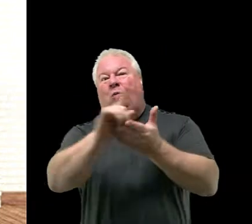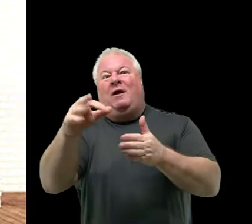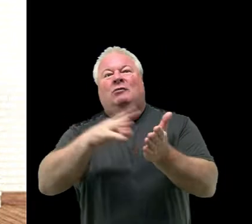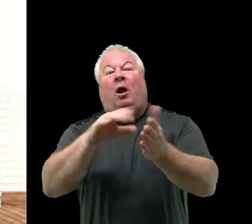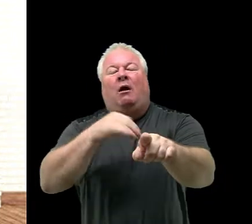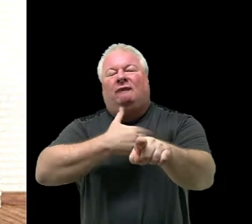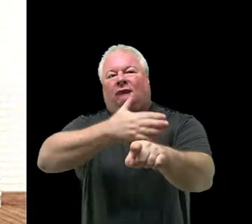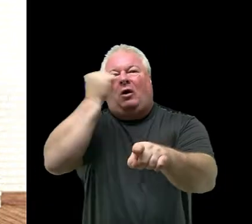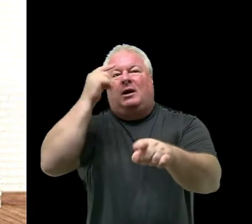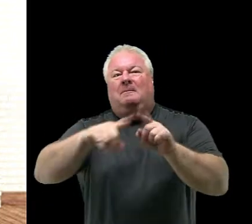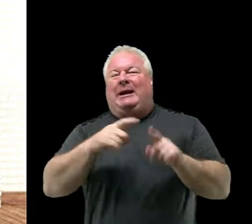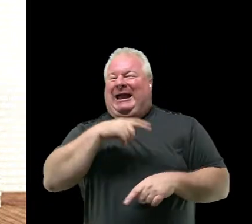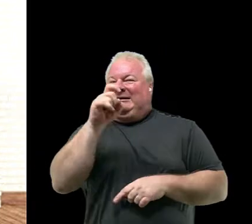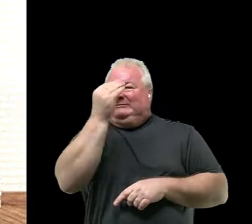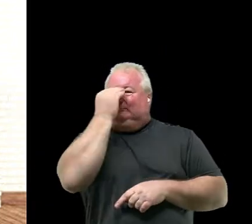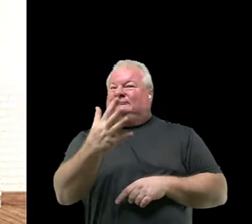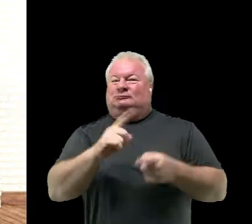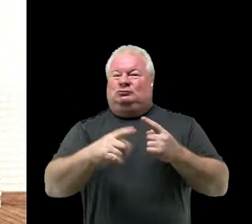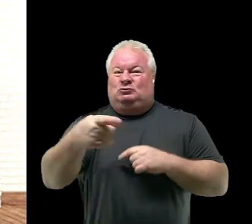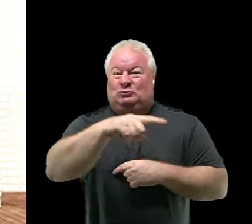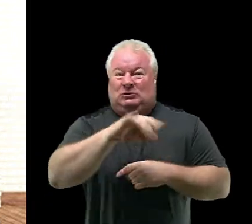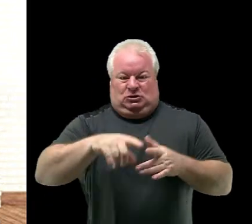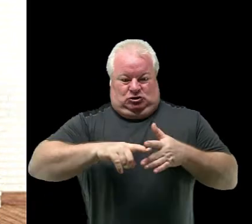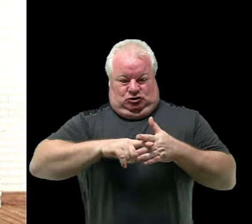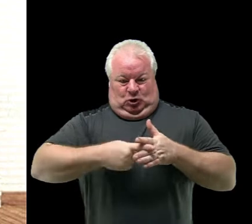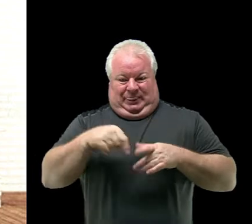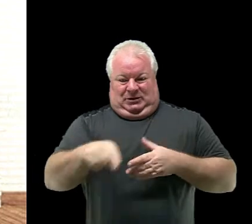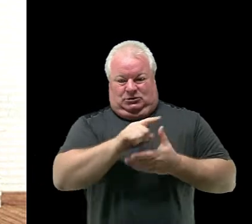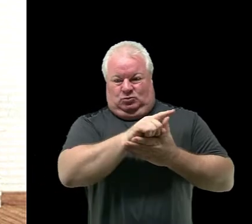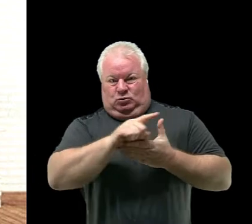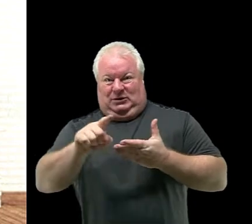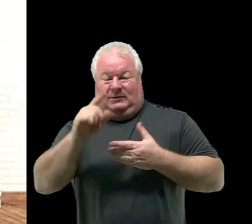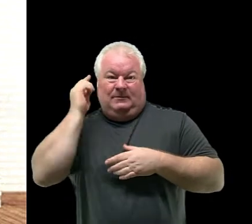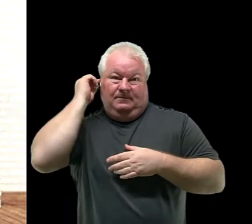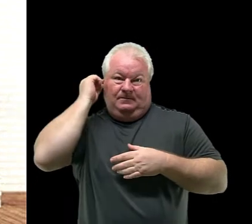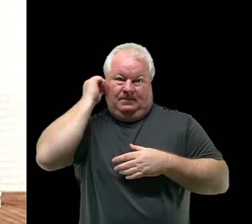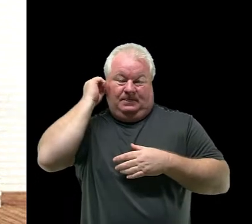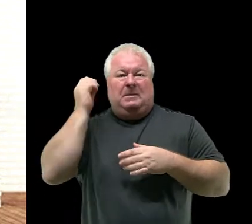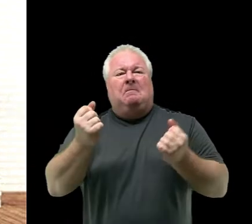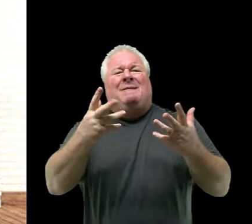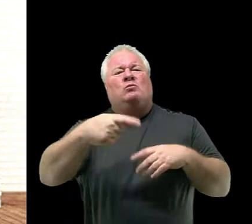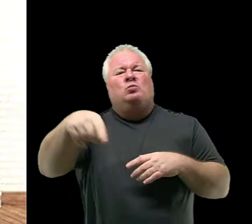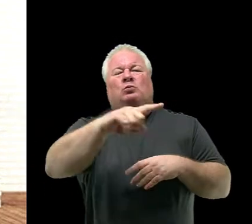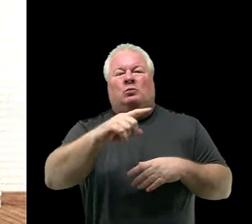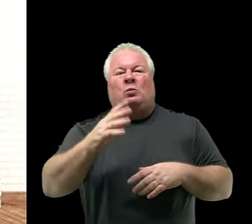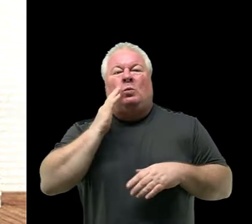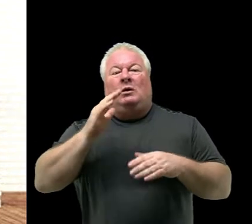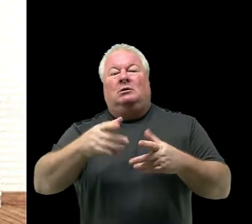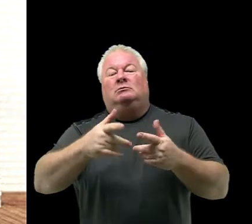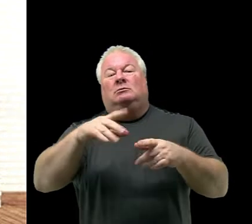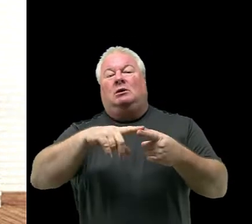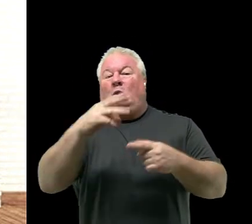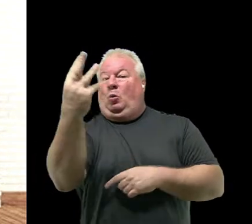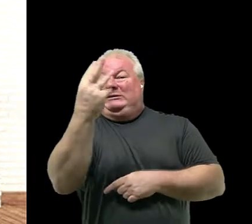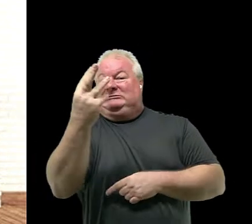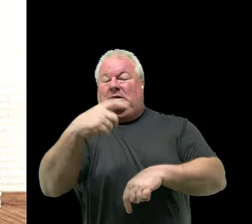also almost forgot, but I need to let you know that starting this week, most of you will end your